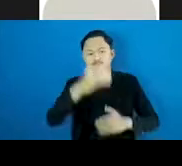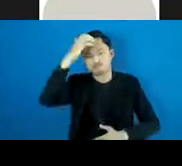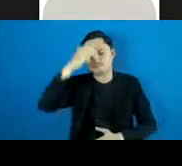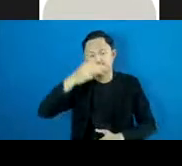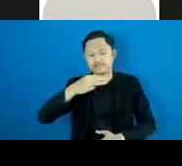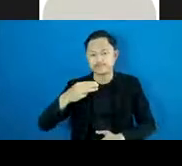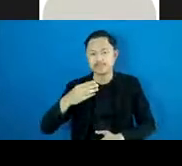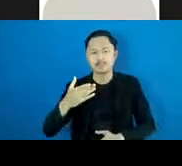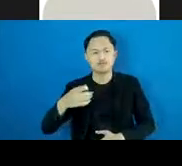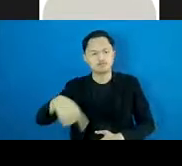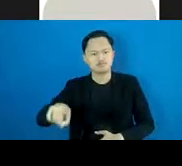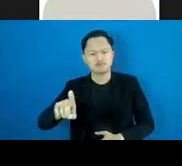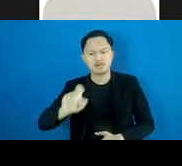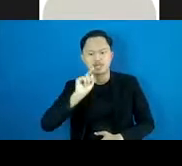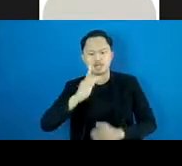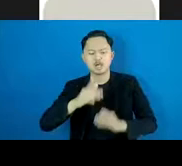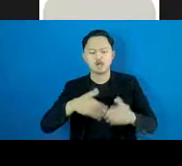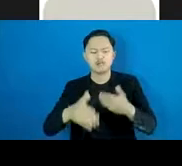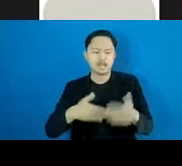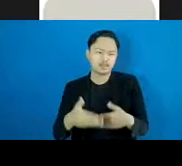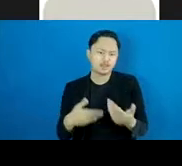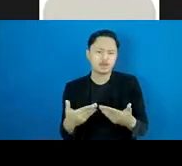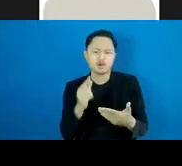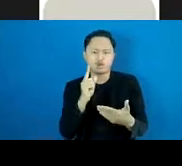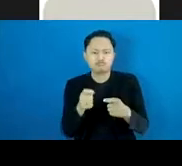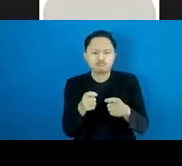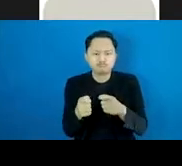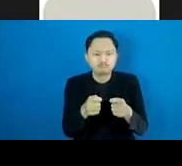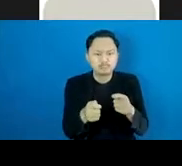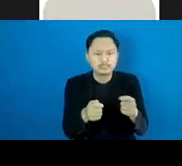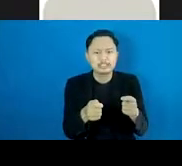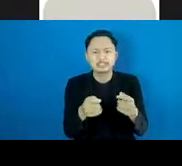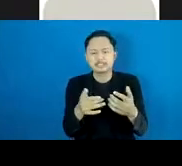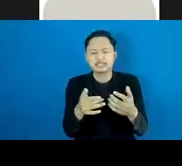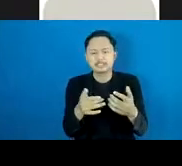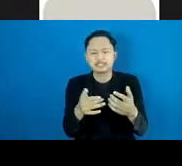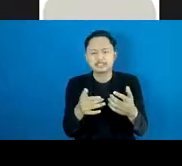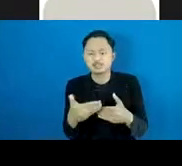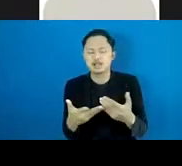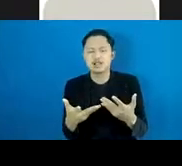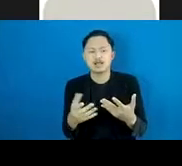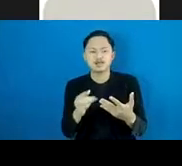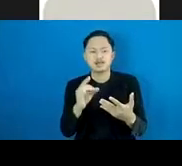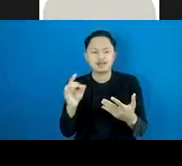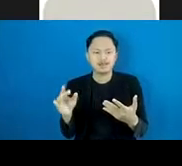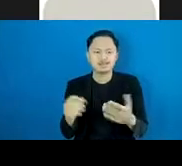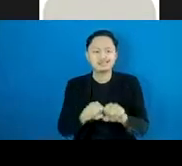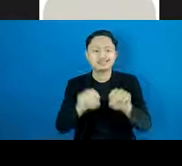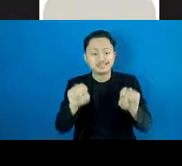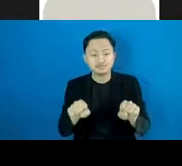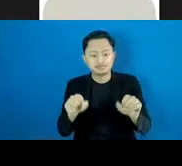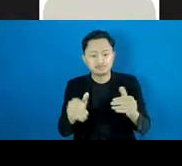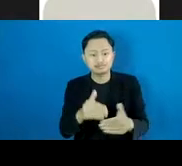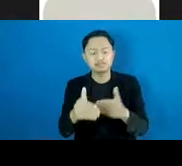is huge. The operator's financing capacity is inadequate. And therefore, separation of the ownership and the operations is a must.